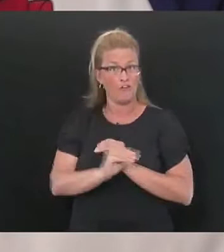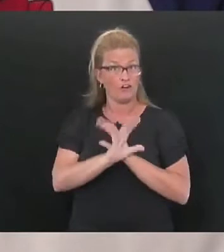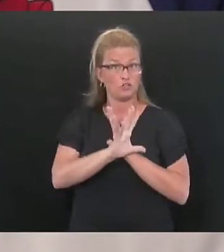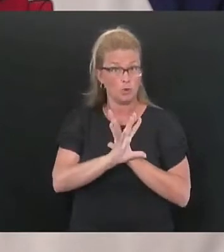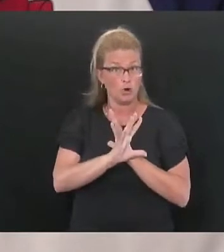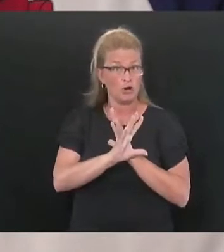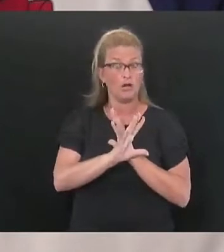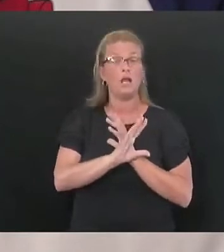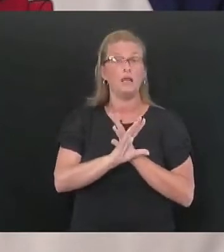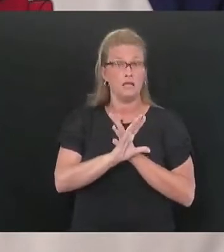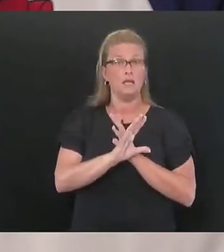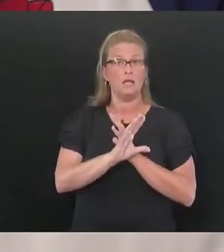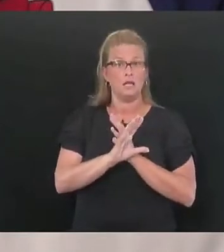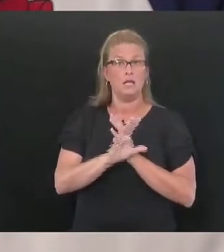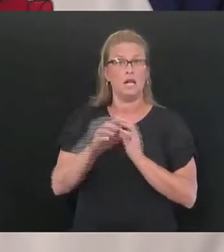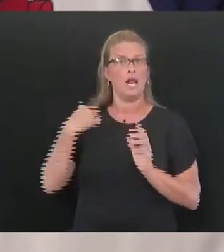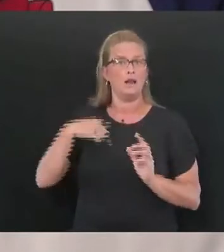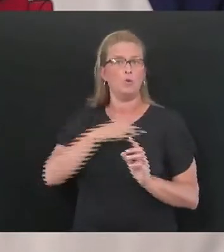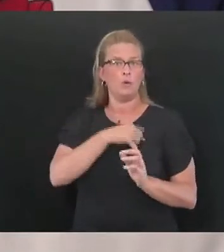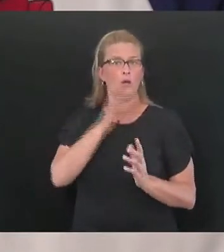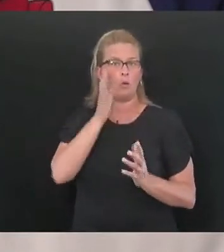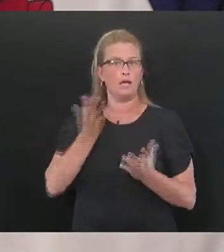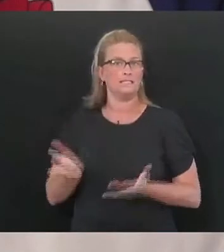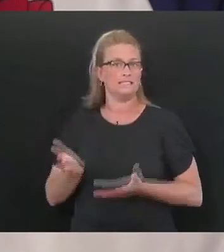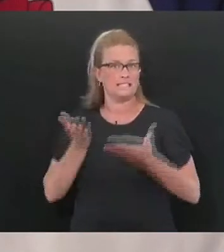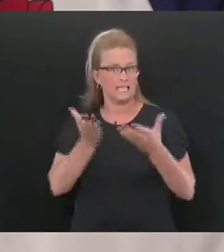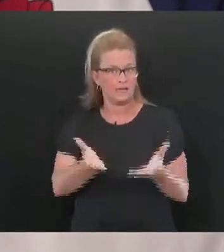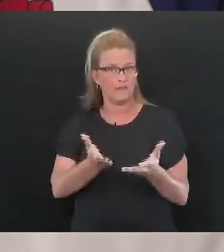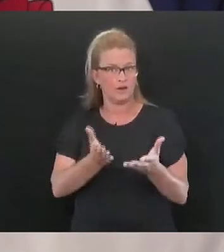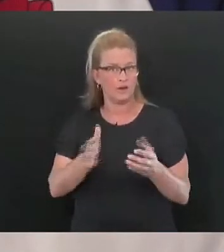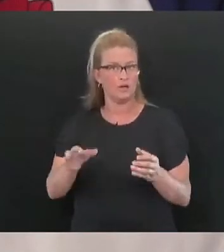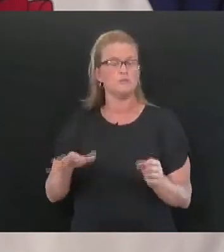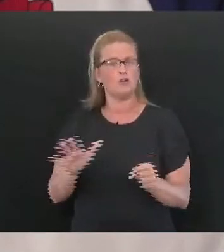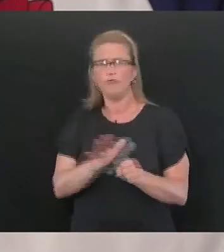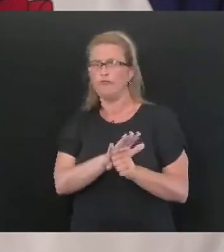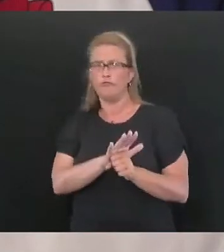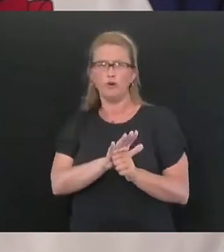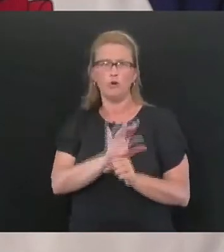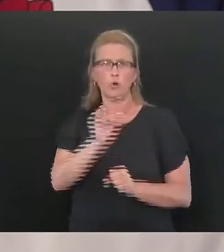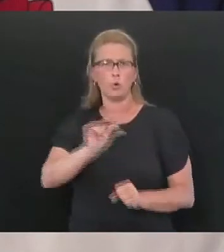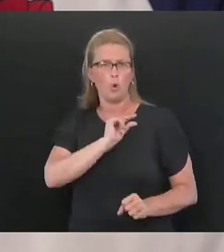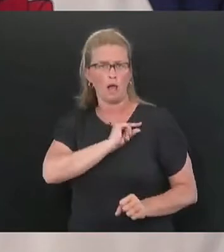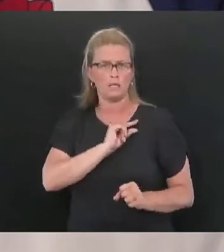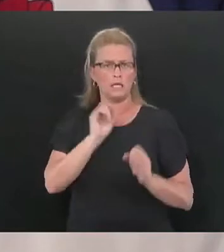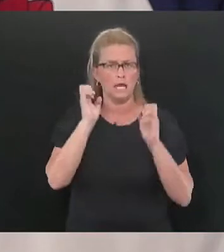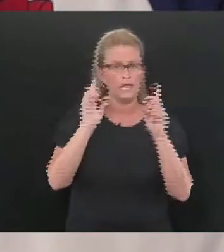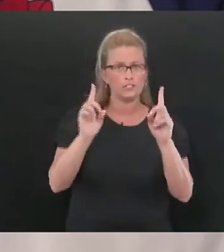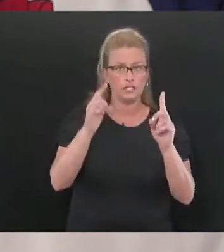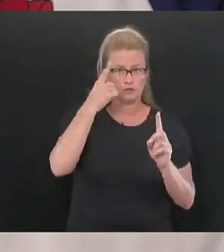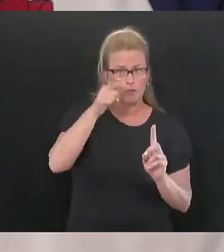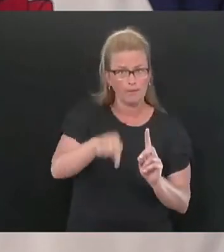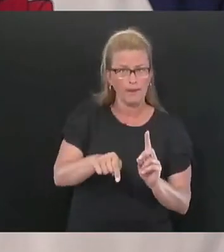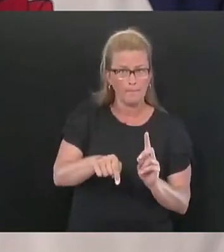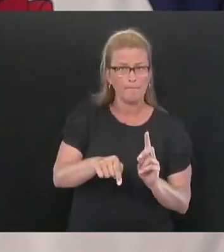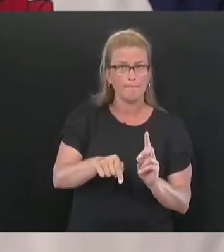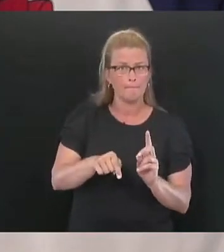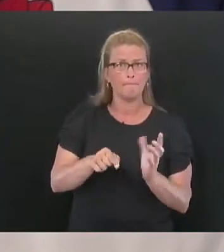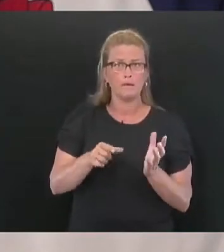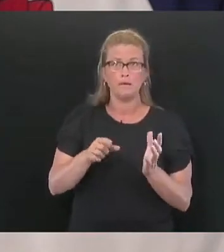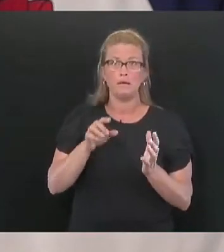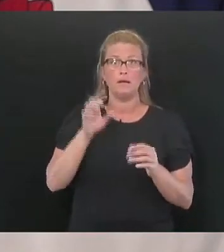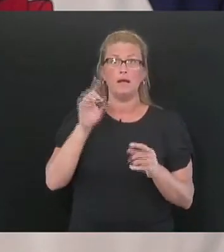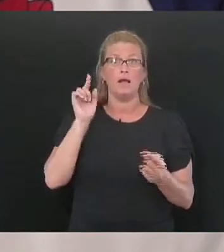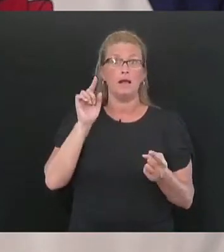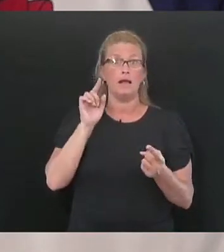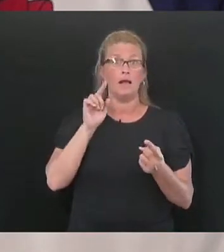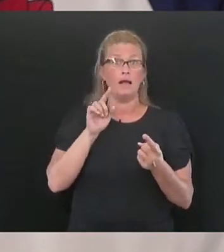will absolutely deliver a quality education to them for the time period that they decide not to